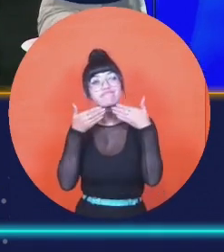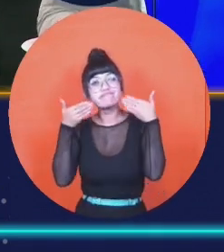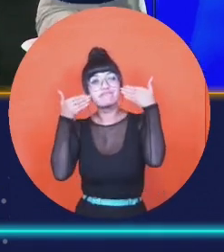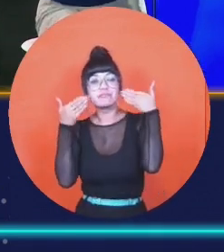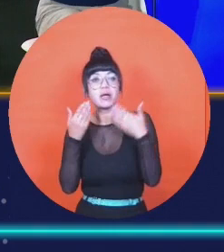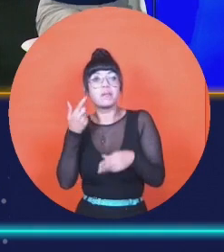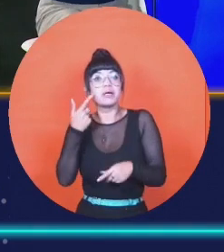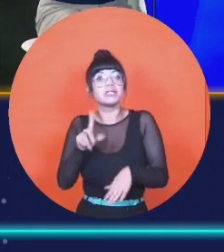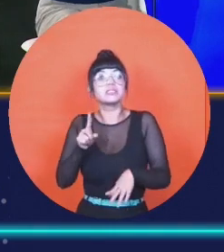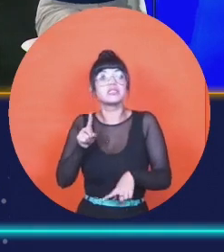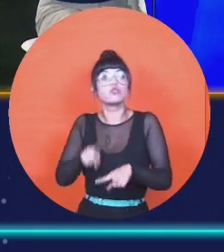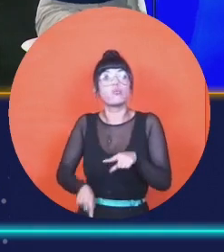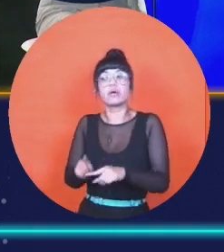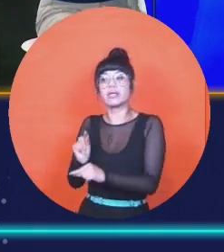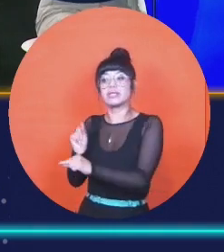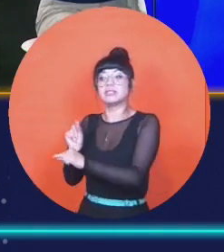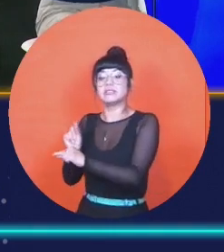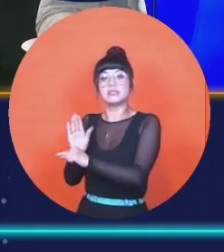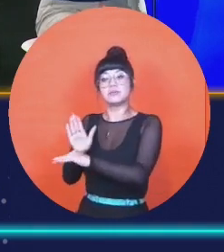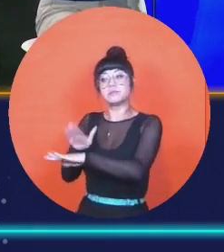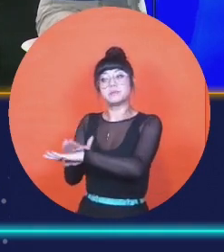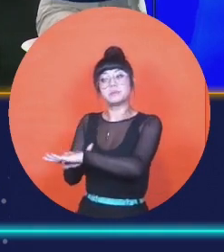capaces.